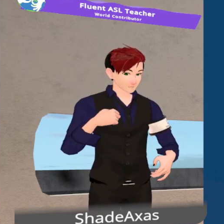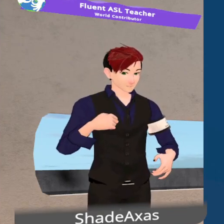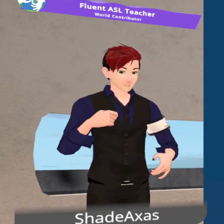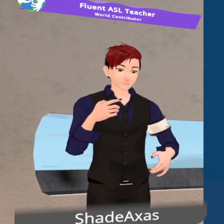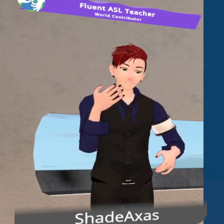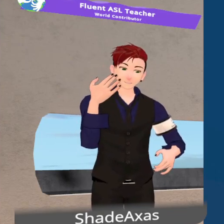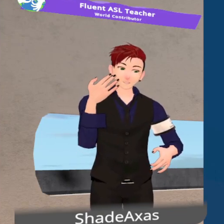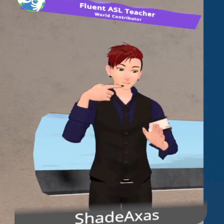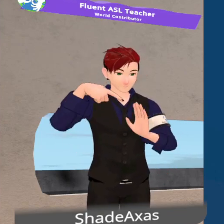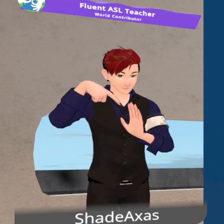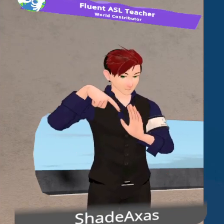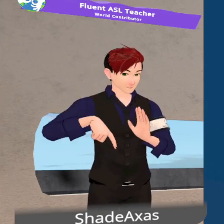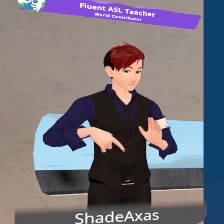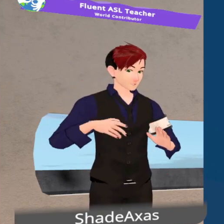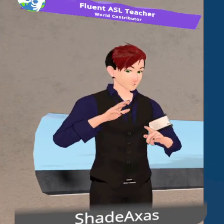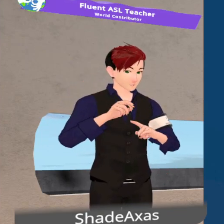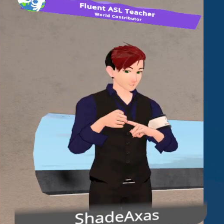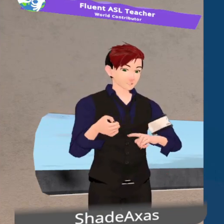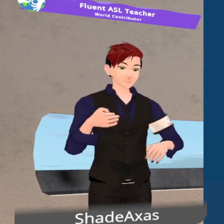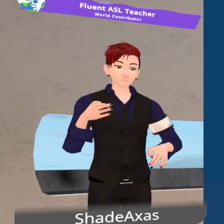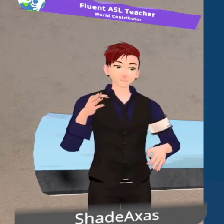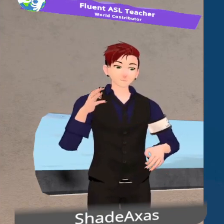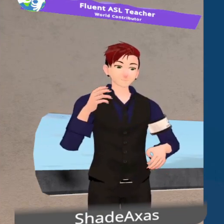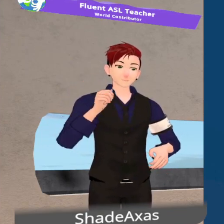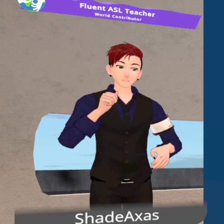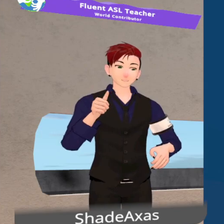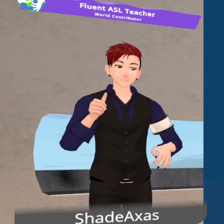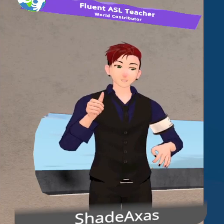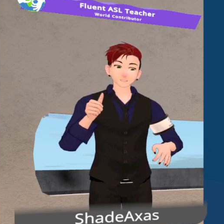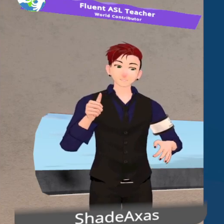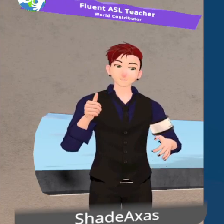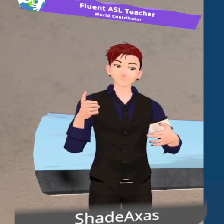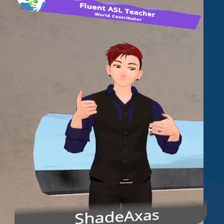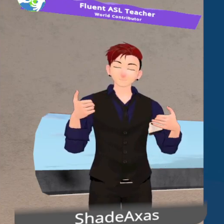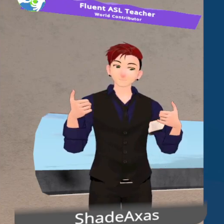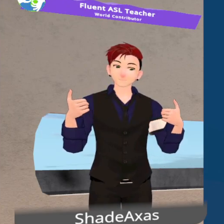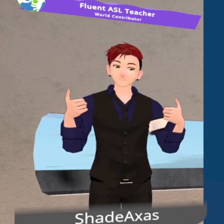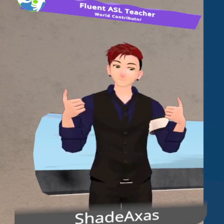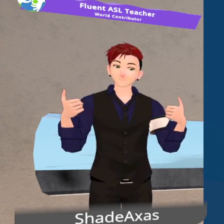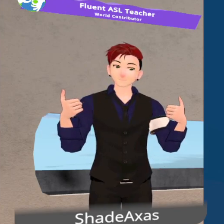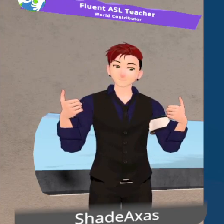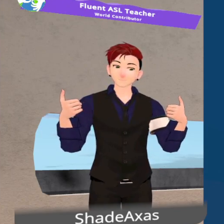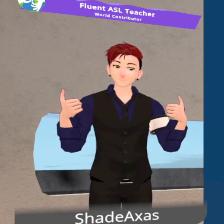breadth of experience. They don't fully know the culture. They don't